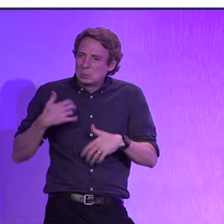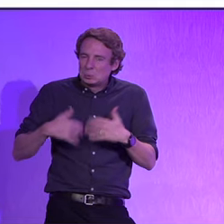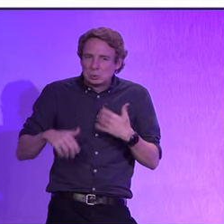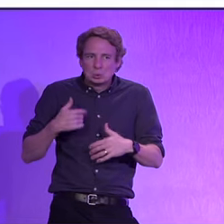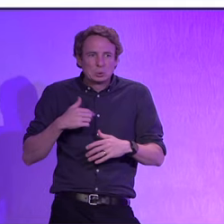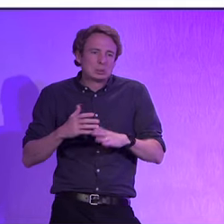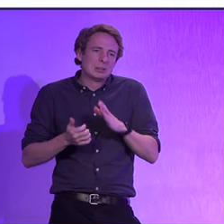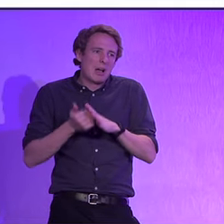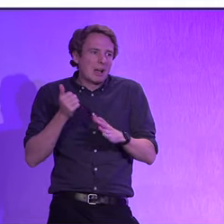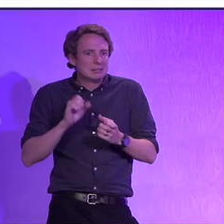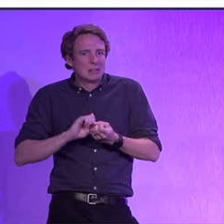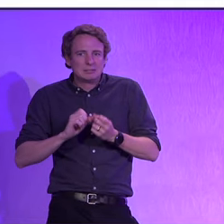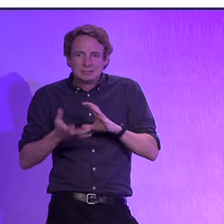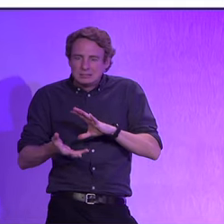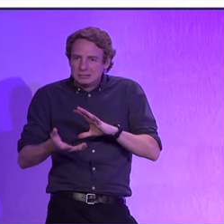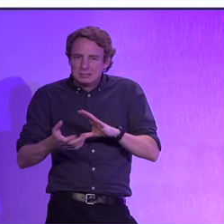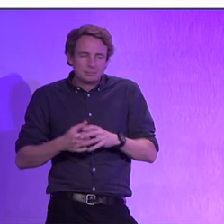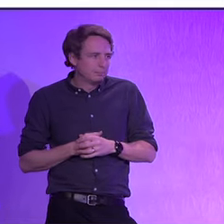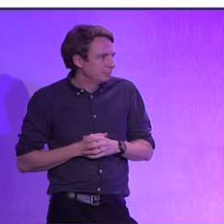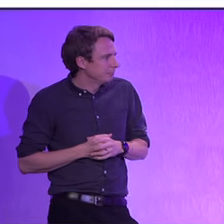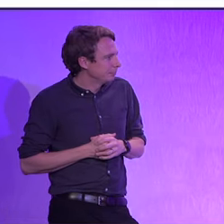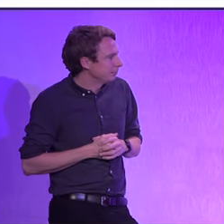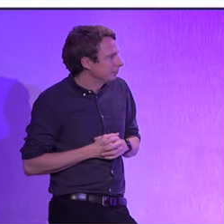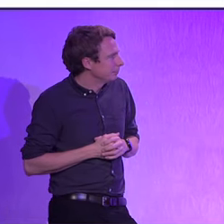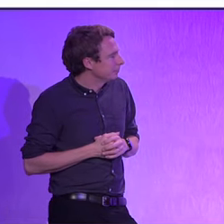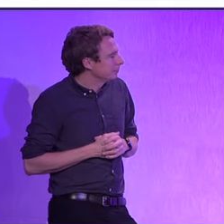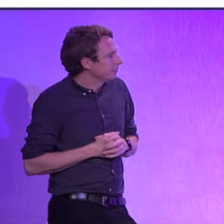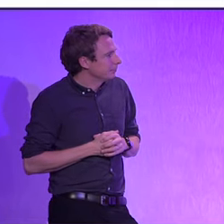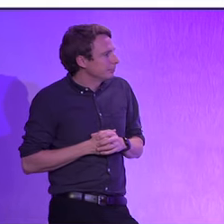wounding censure, undone by an unbridled tongue.